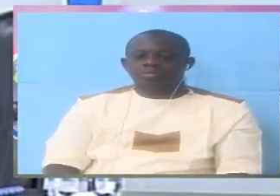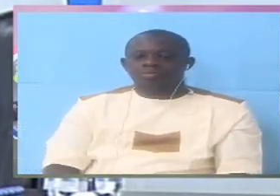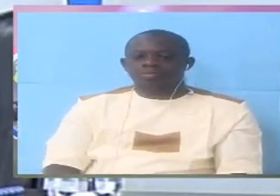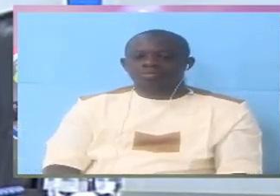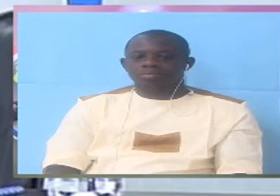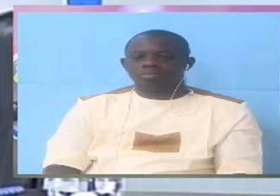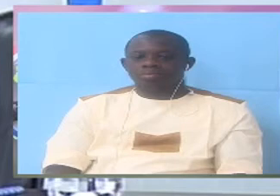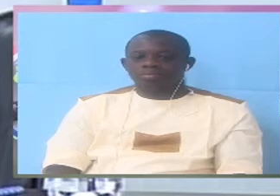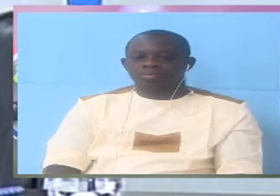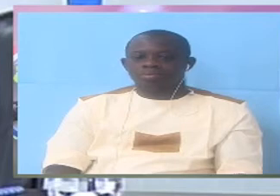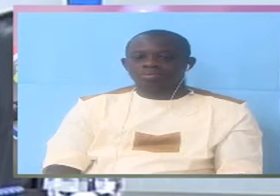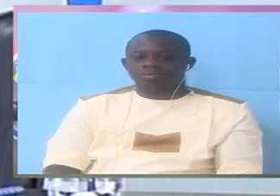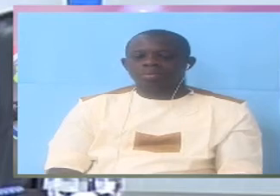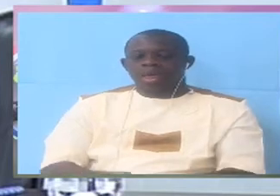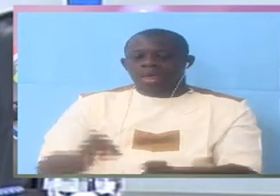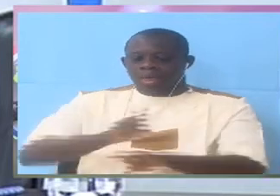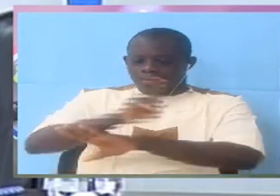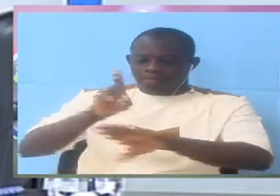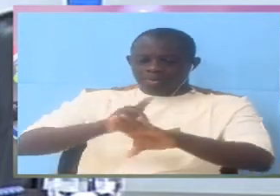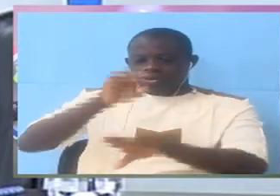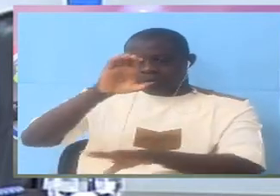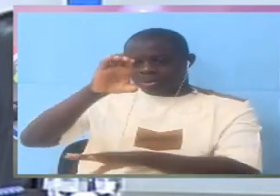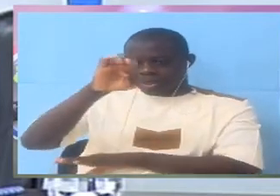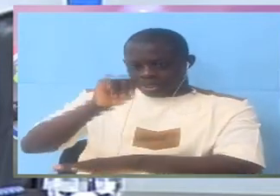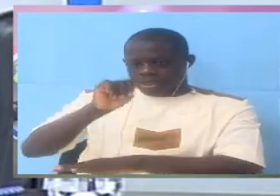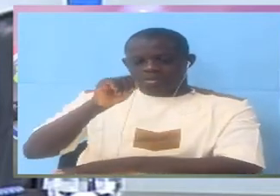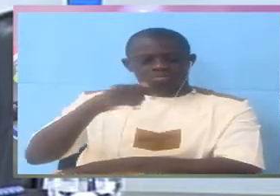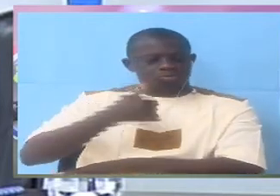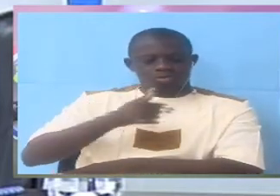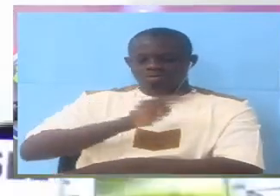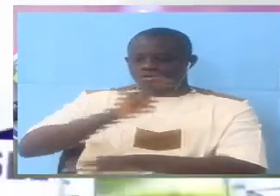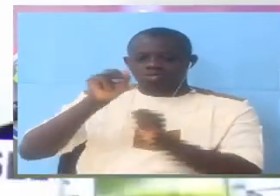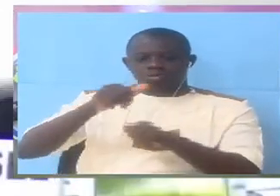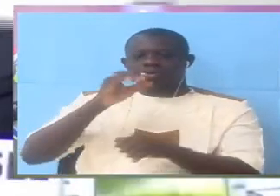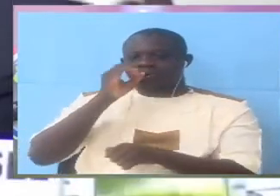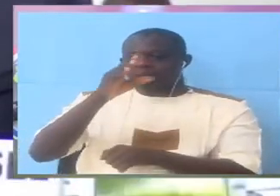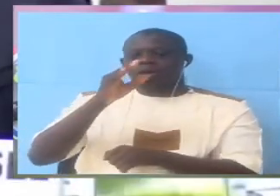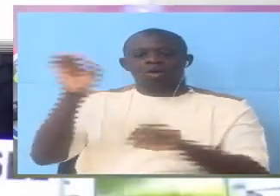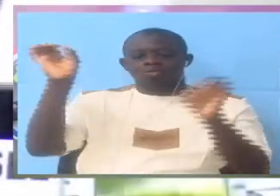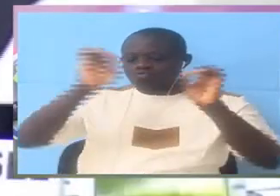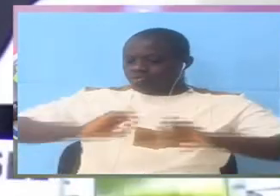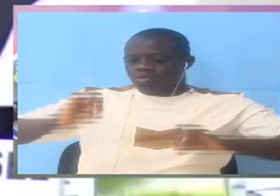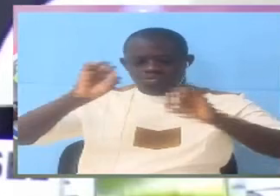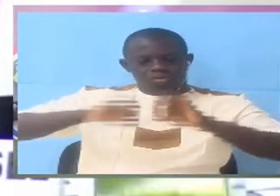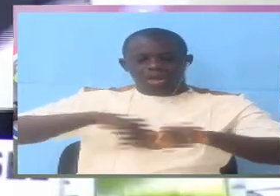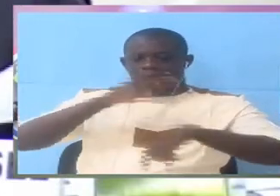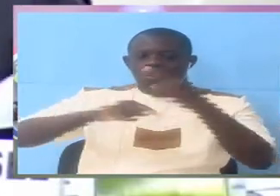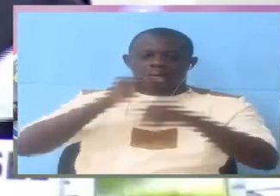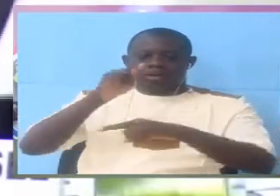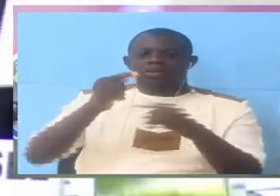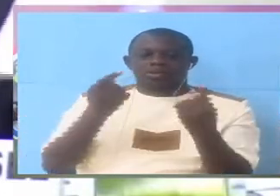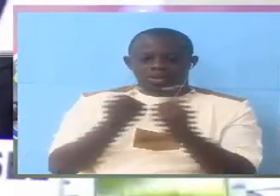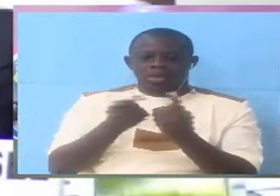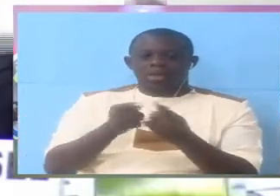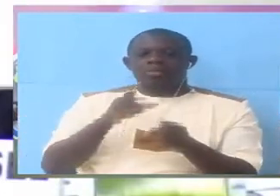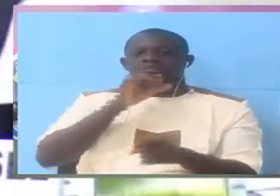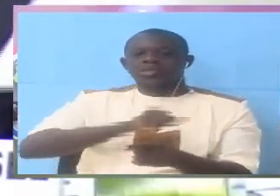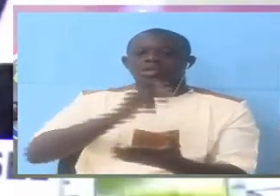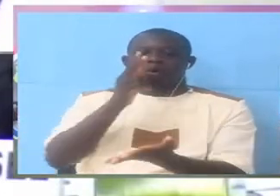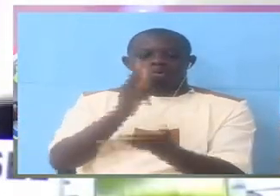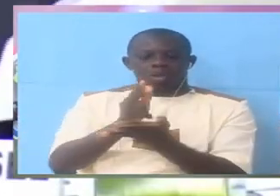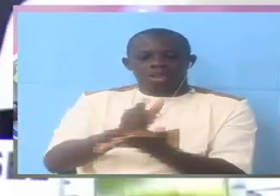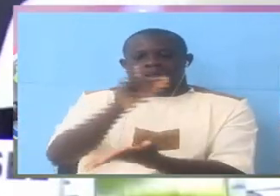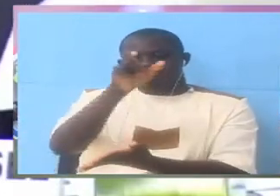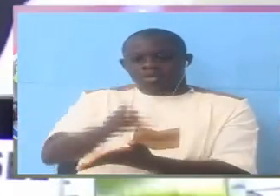wouldn't say anything about that. You see, Mr. Witness, you are playing ignorance, you are